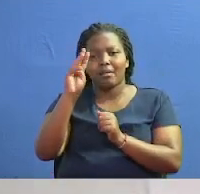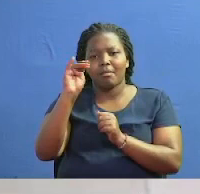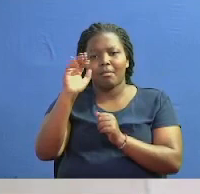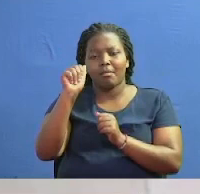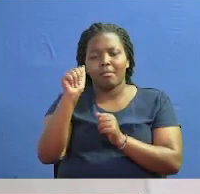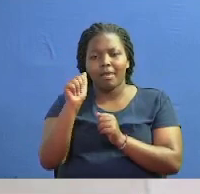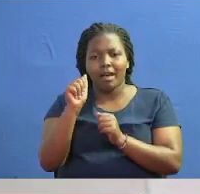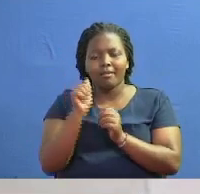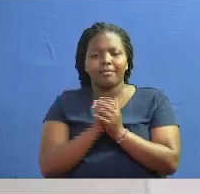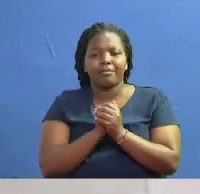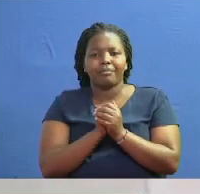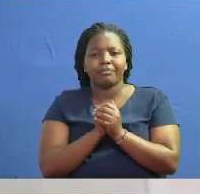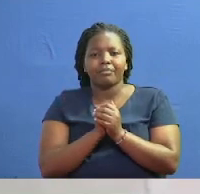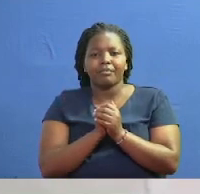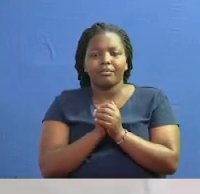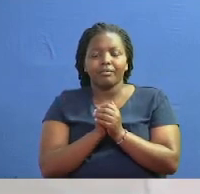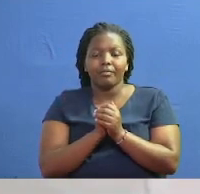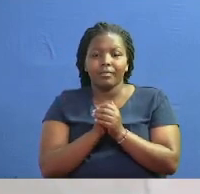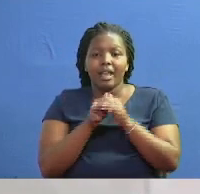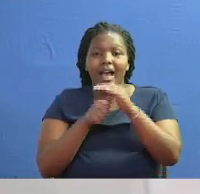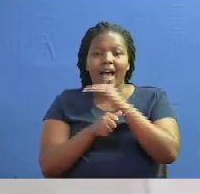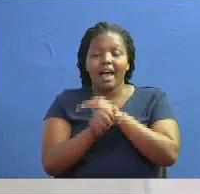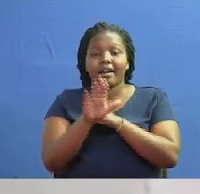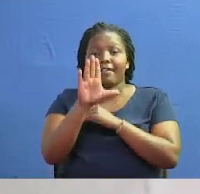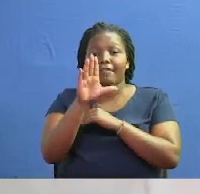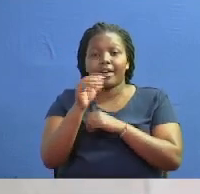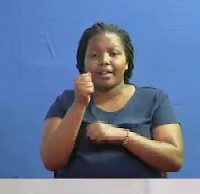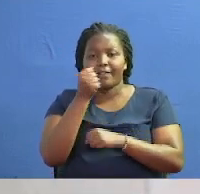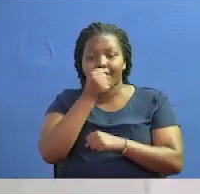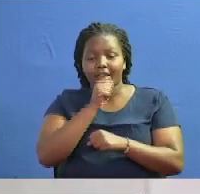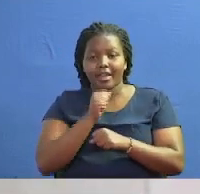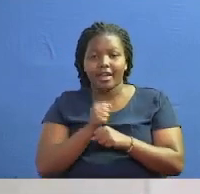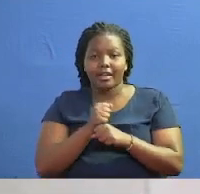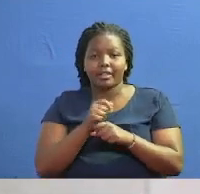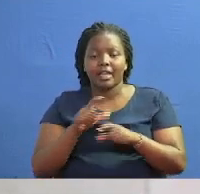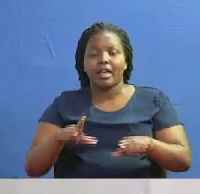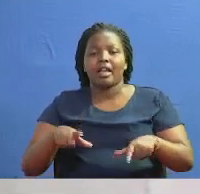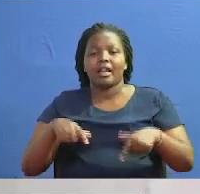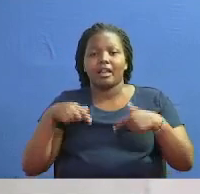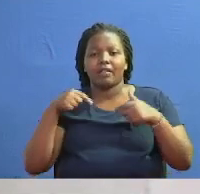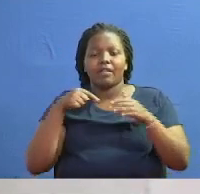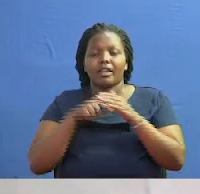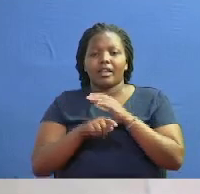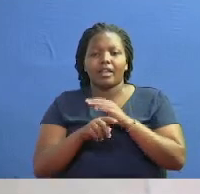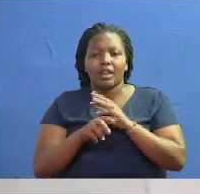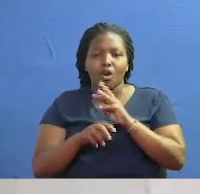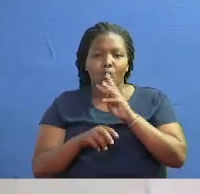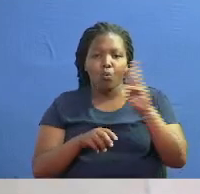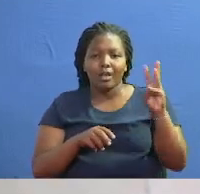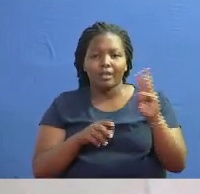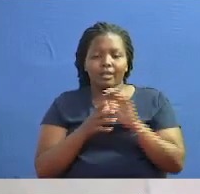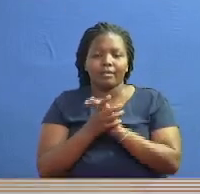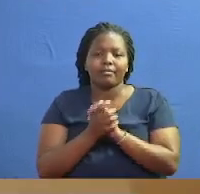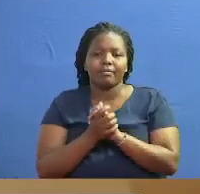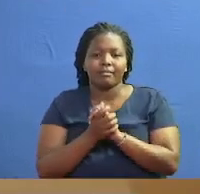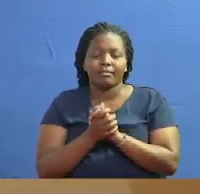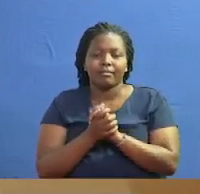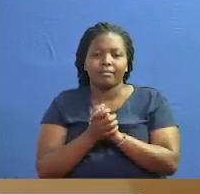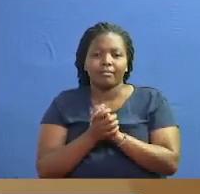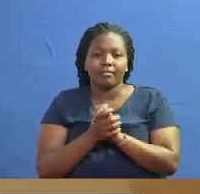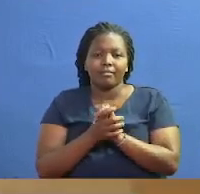malaria, especially those under the age of 5 years living in Western Kenya. What is happening, Doc?